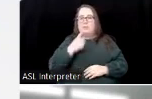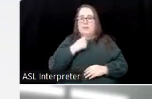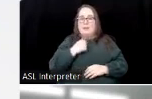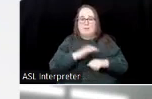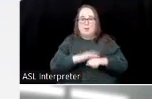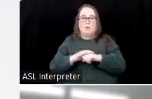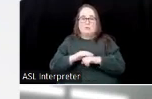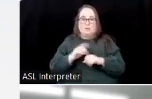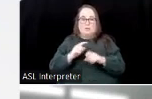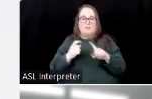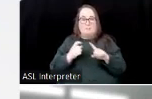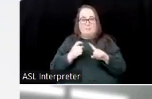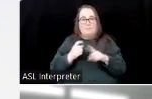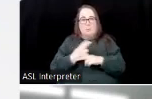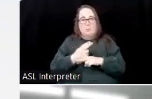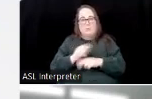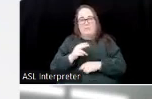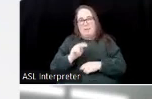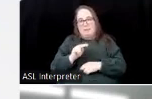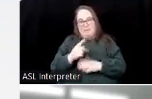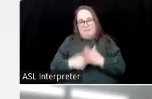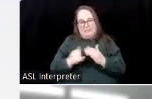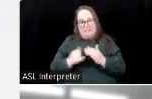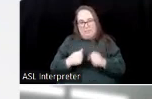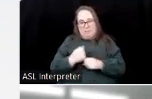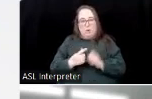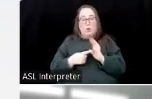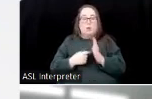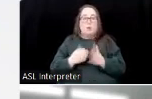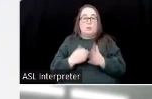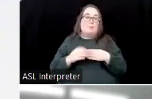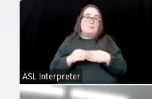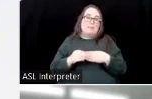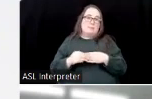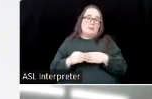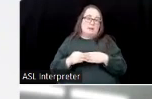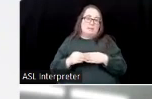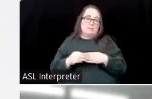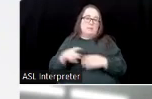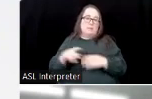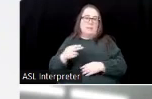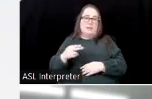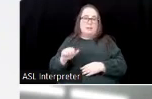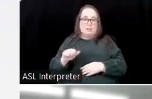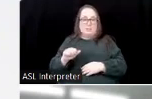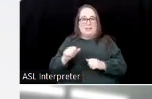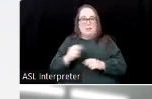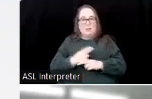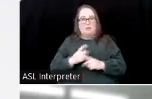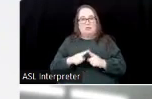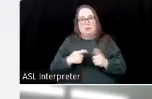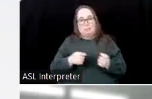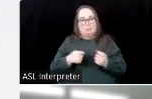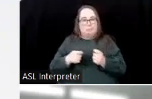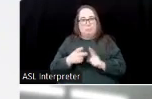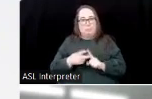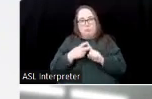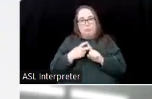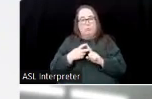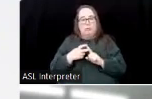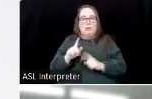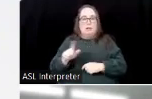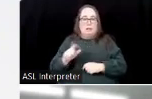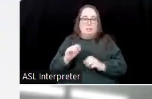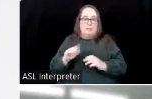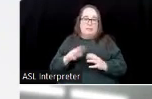use of admin fees this year that shows some of the flexibilities that PHAs can use to try to recruit landlords. We've also given